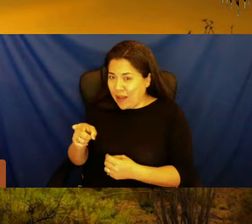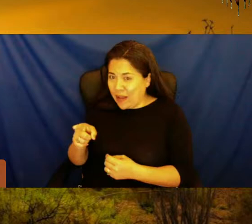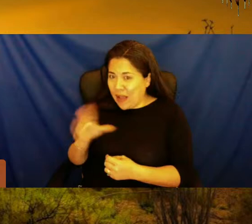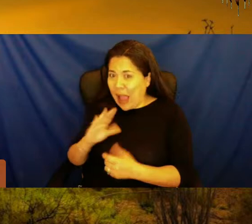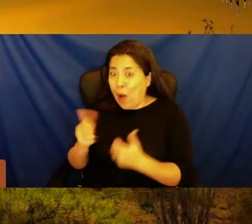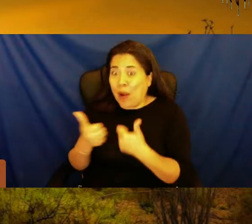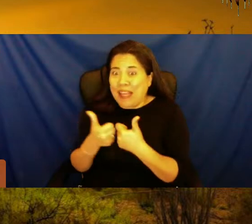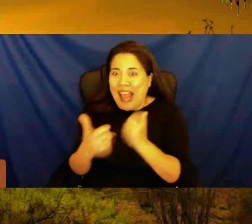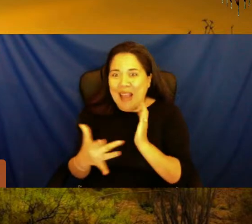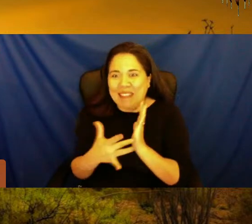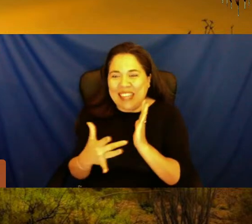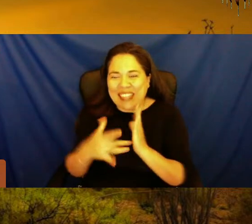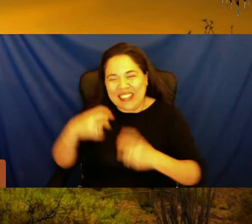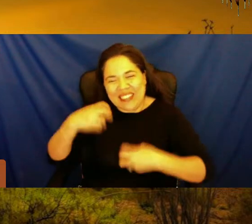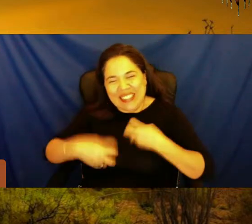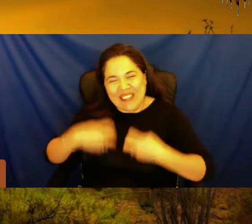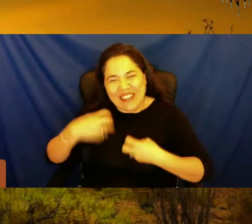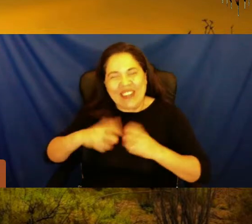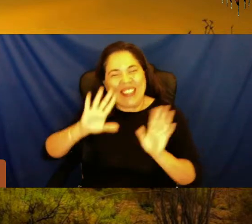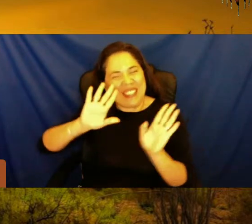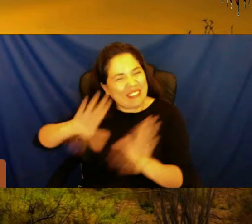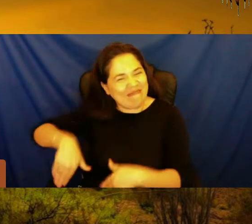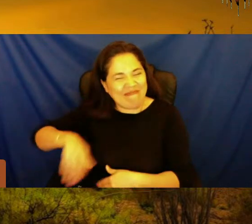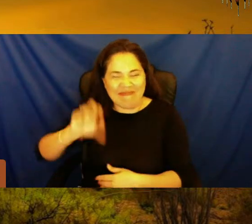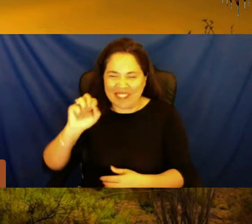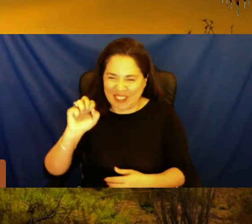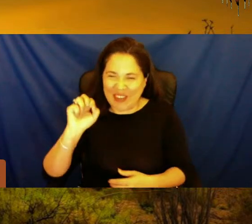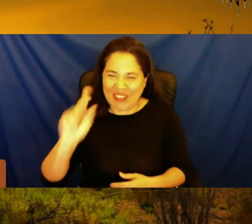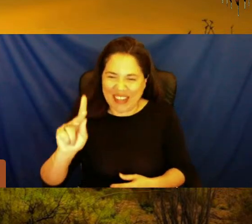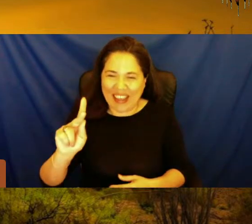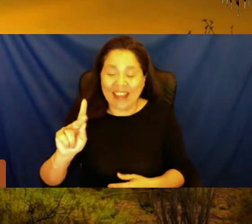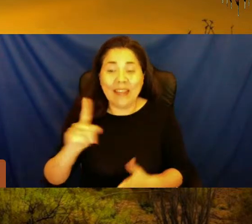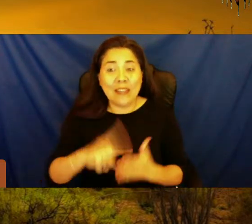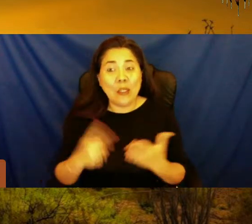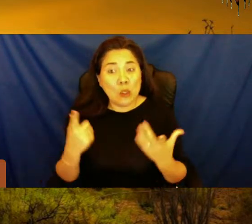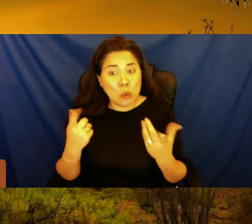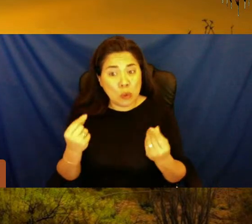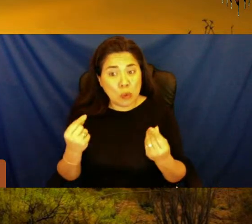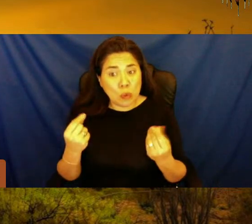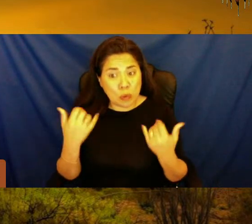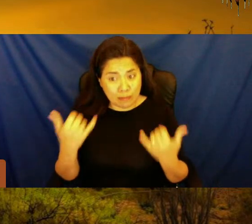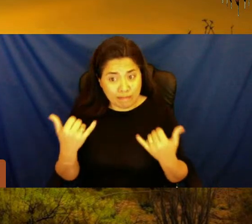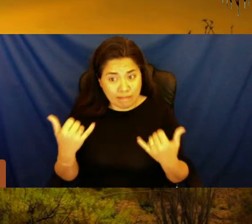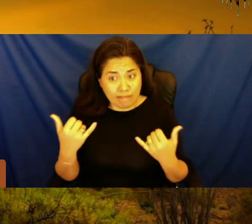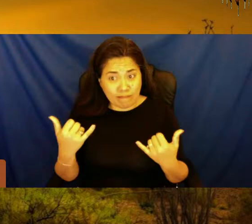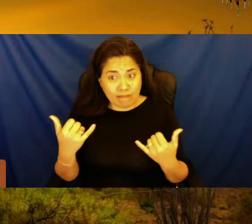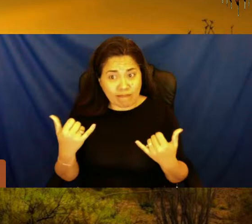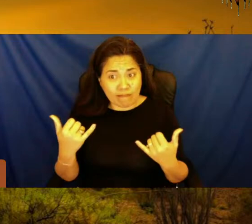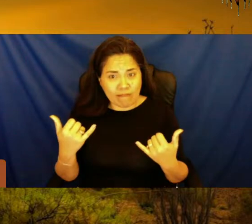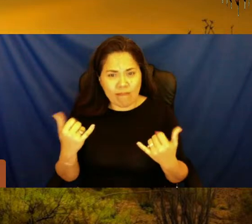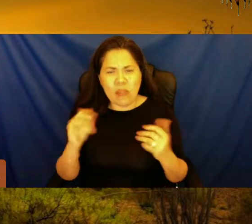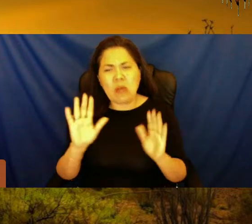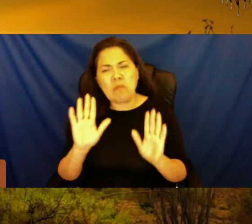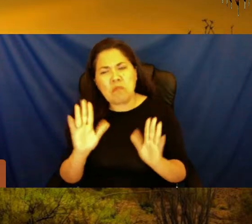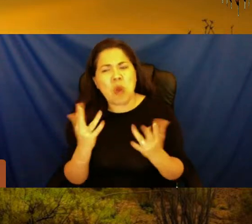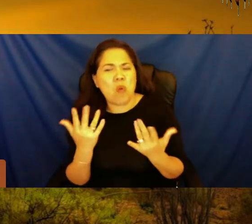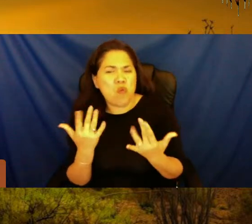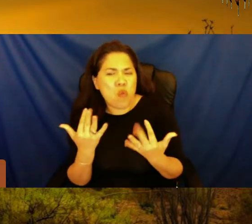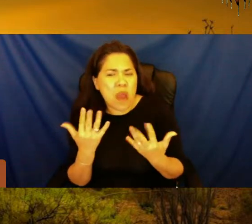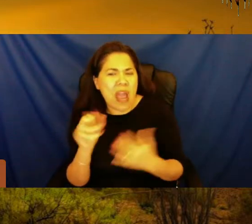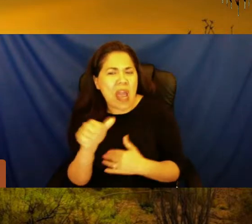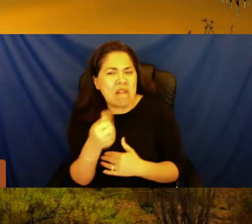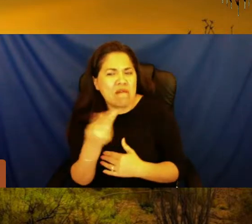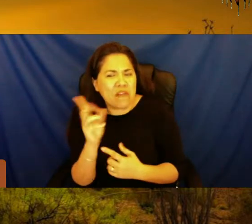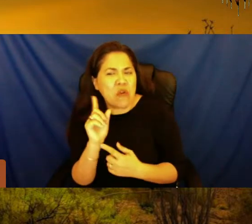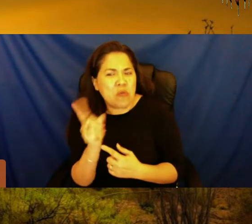some technical difficulties, so that's okay. What we're gonna do is just wait like a couple more minutes, see if we